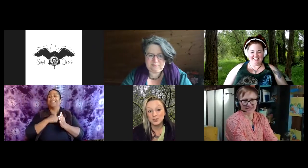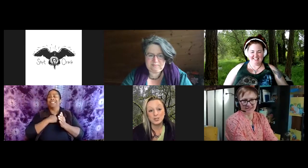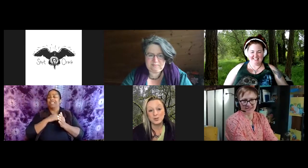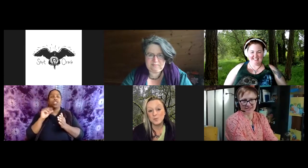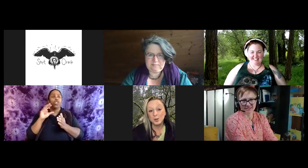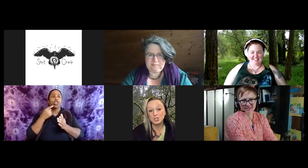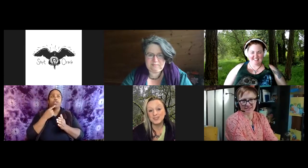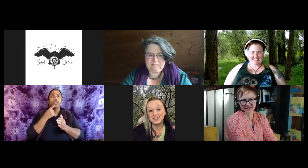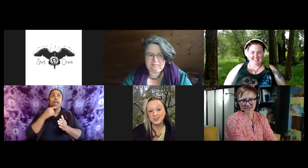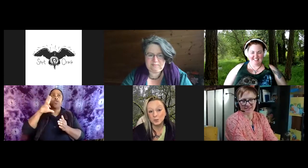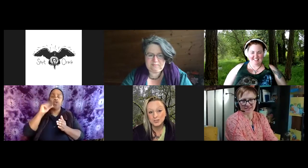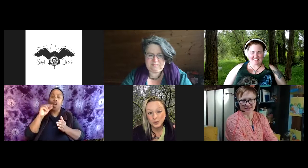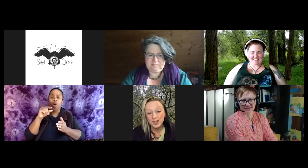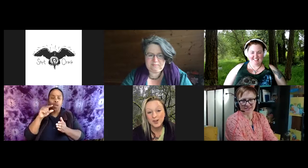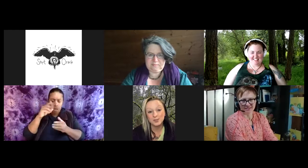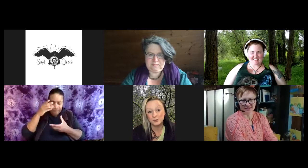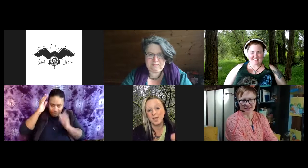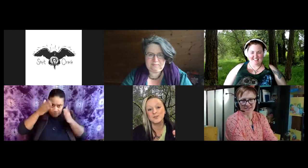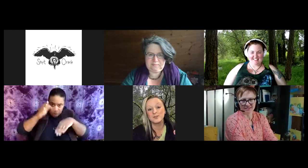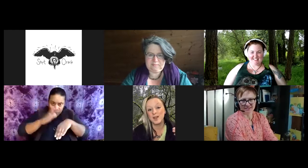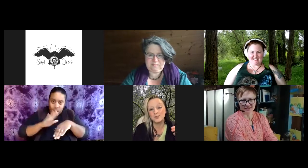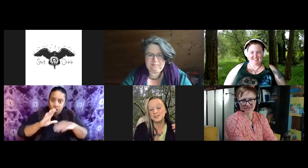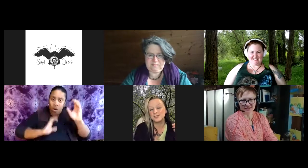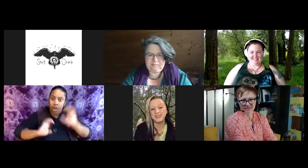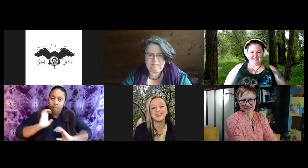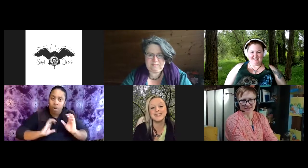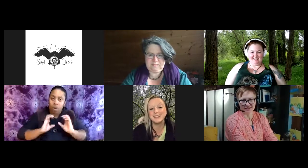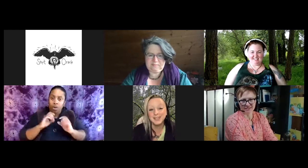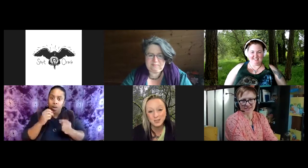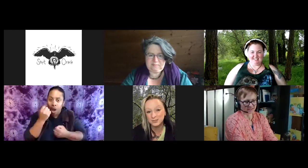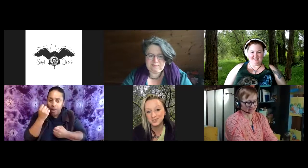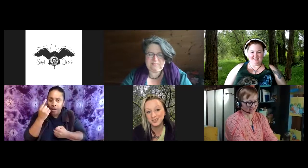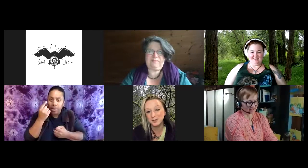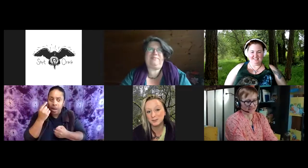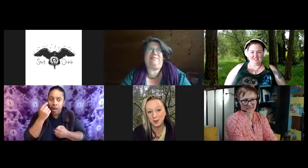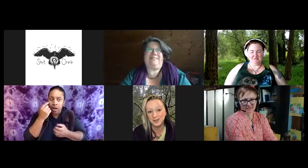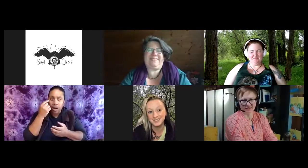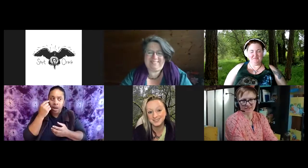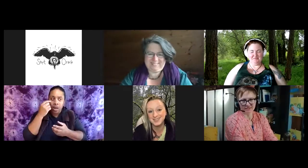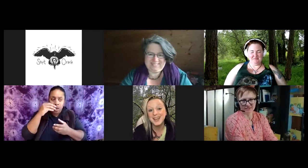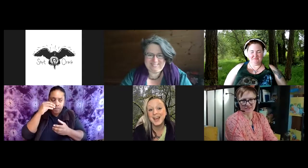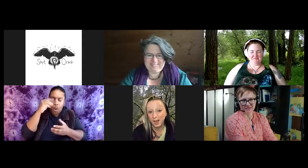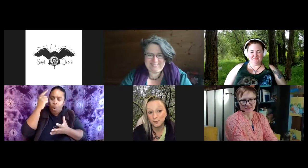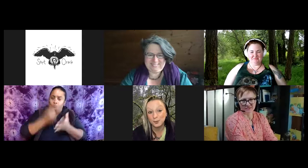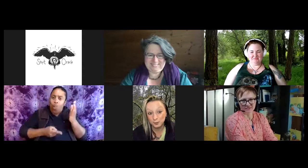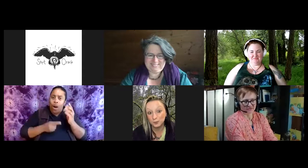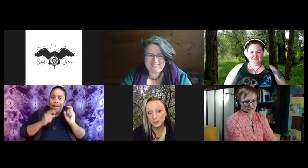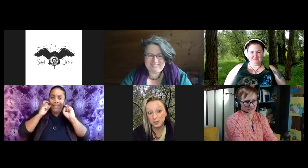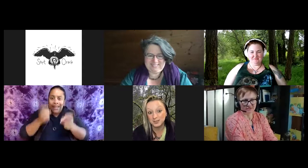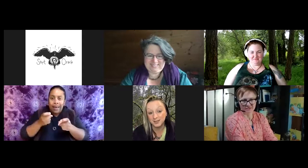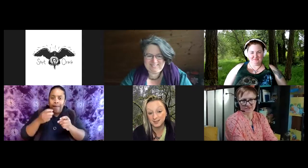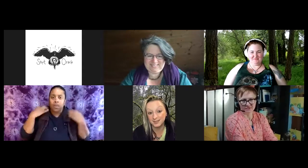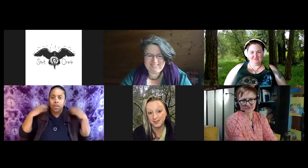tune into your emotions and what's going on in your life to understand the gifts that the fairies have for you